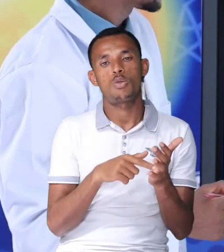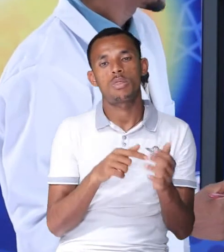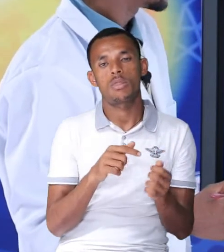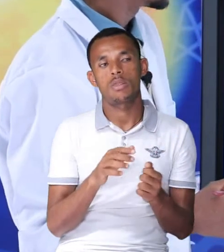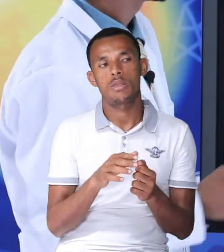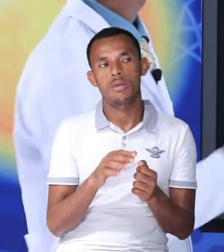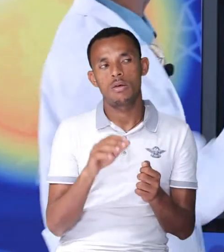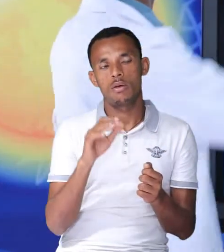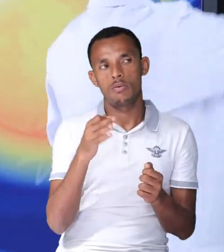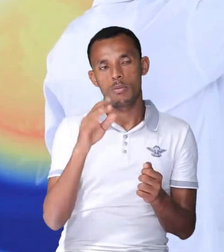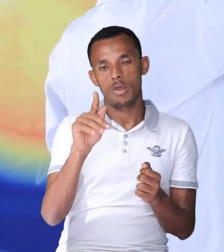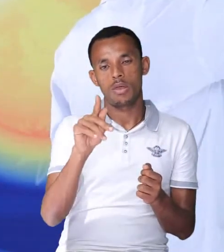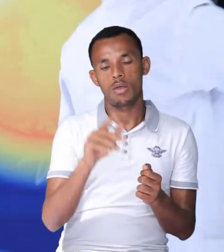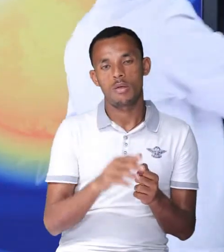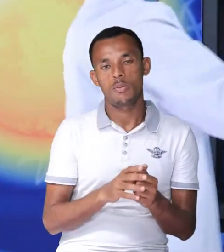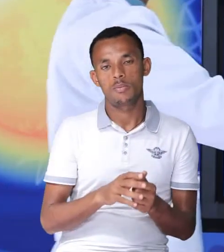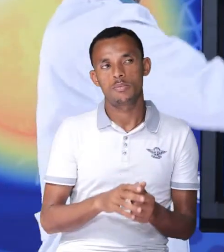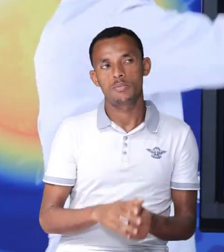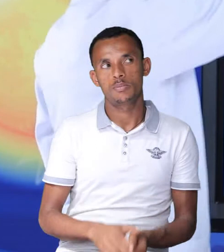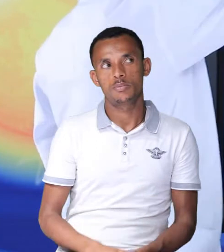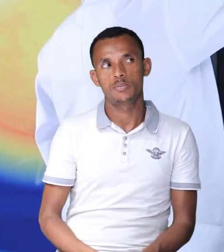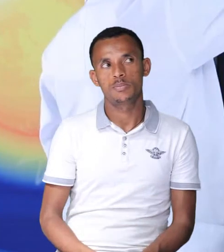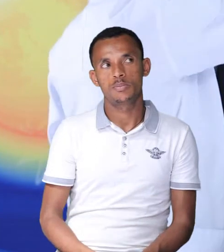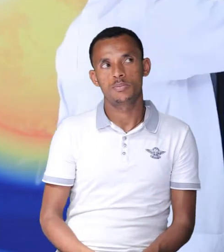freezing point.